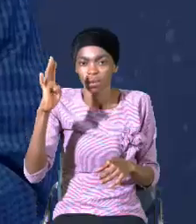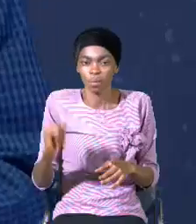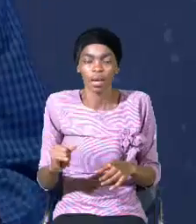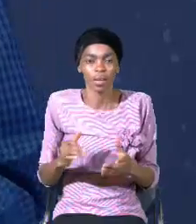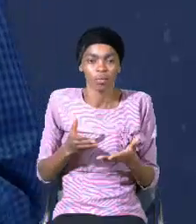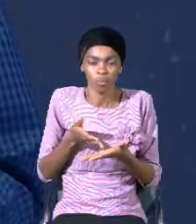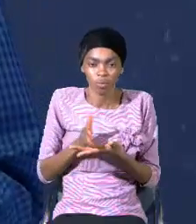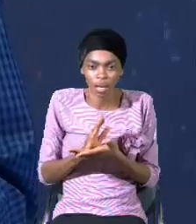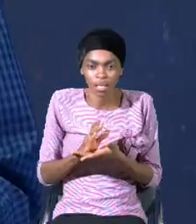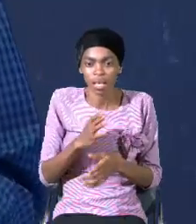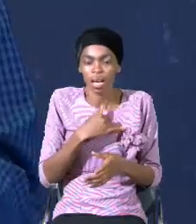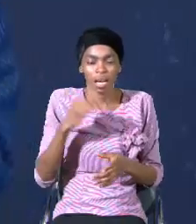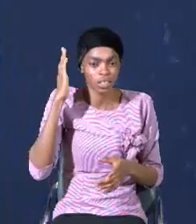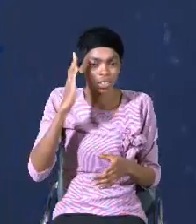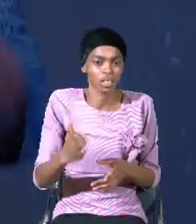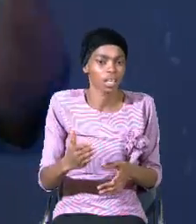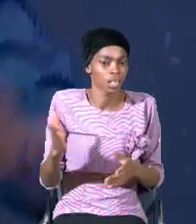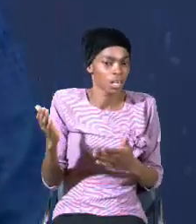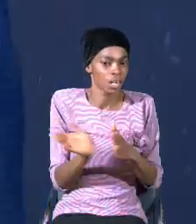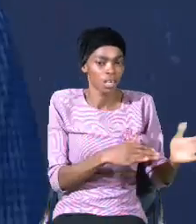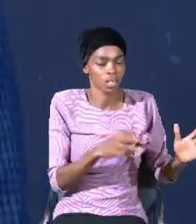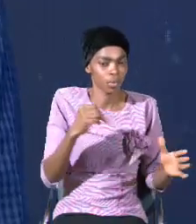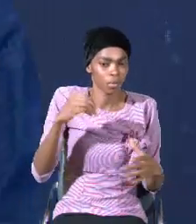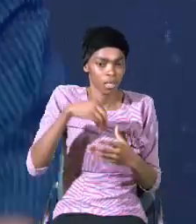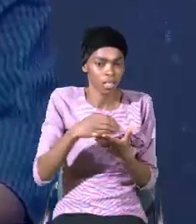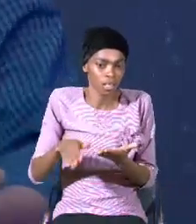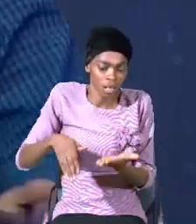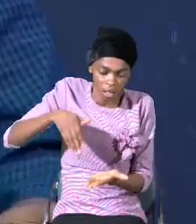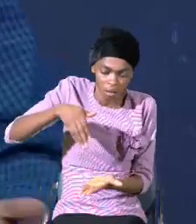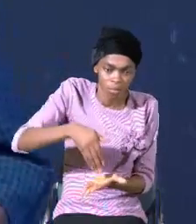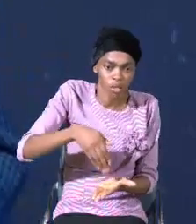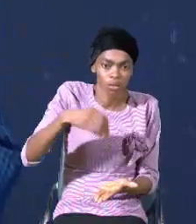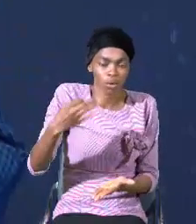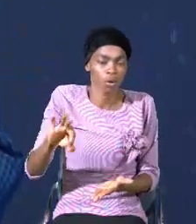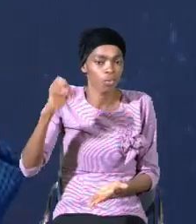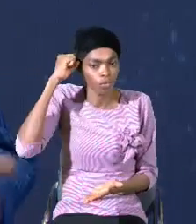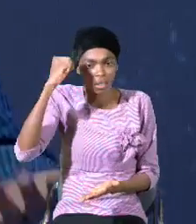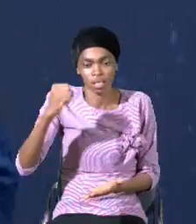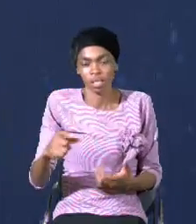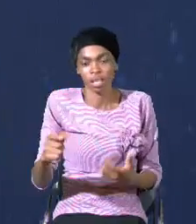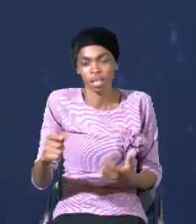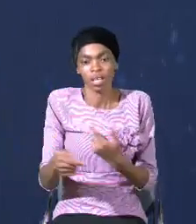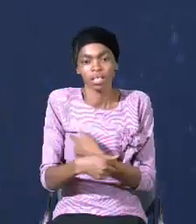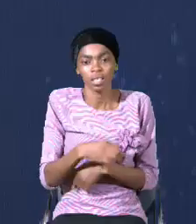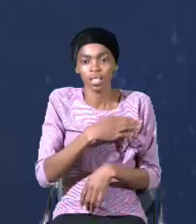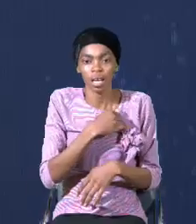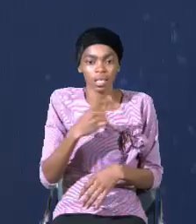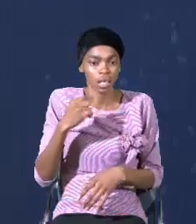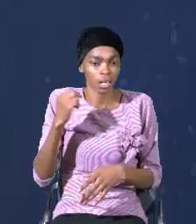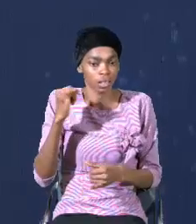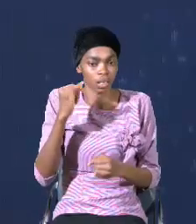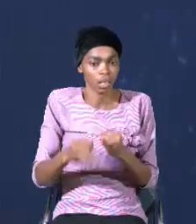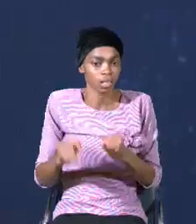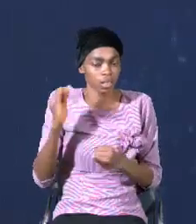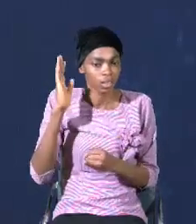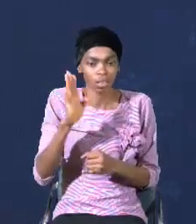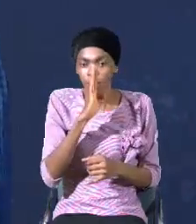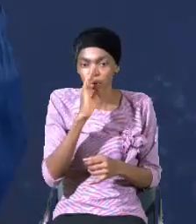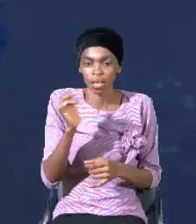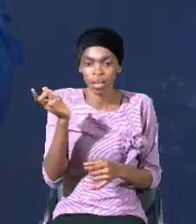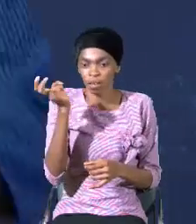leave them in the midst of his days, and at his end shall be a fool. At